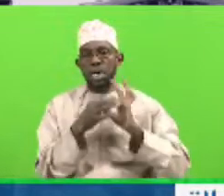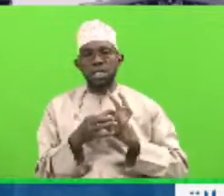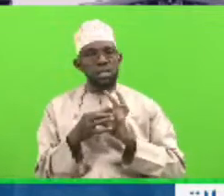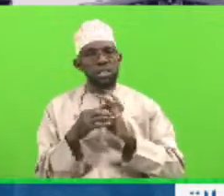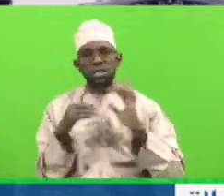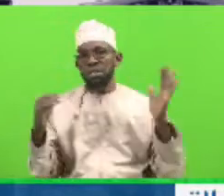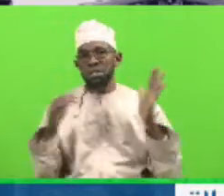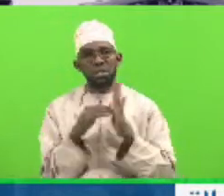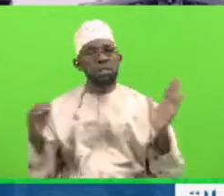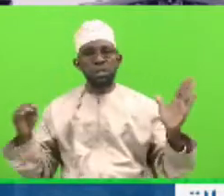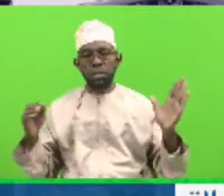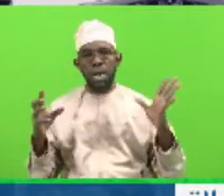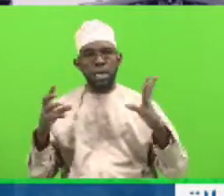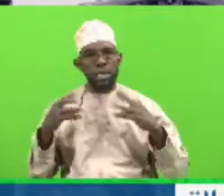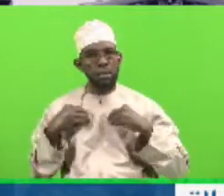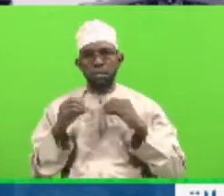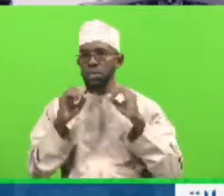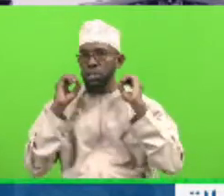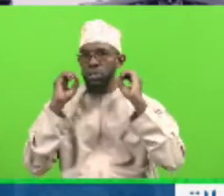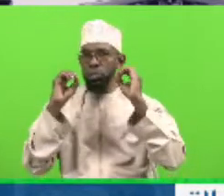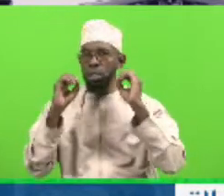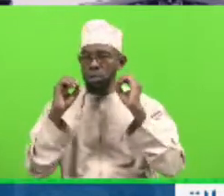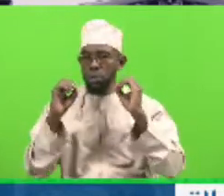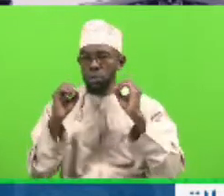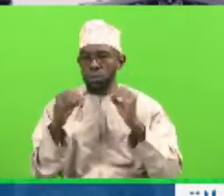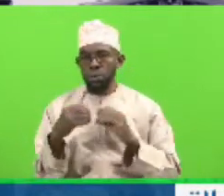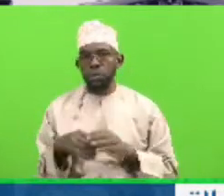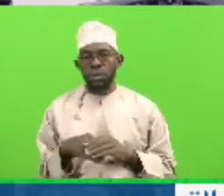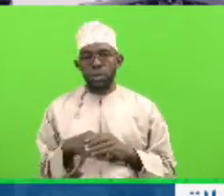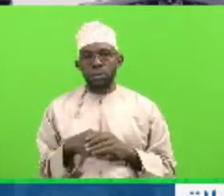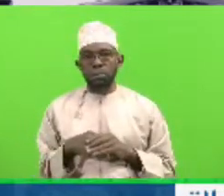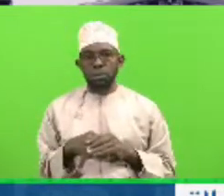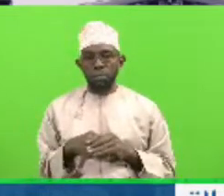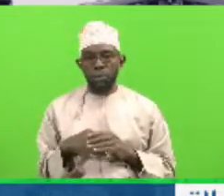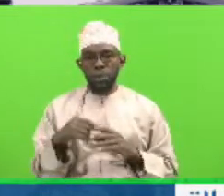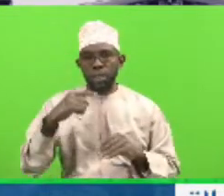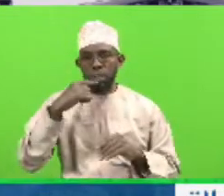open. And we call upon